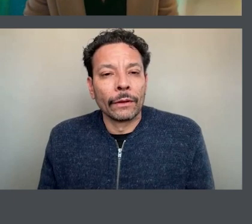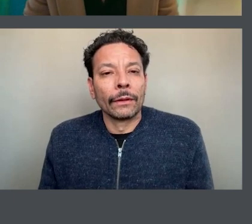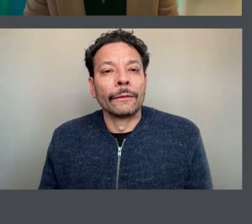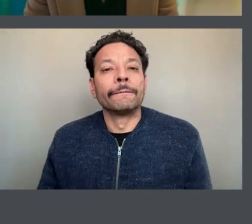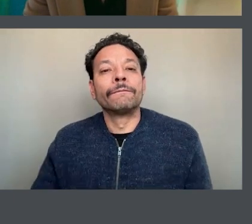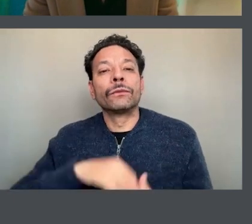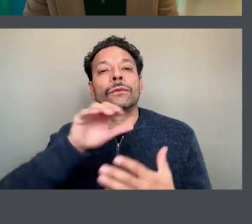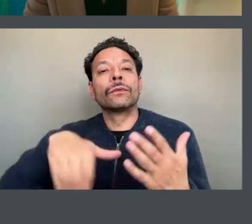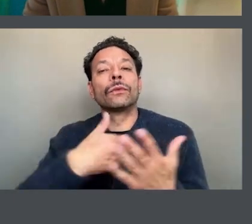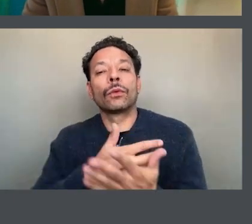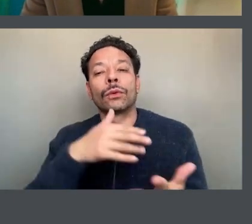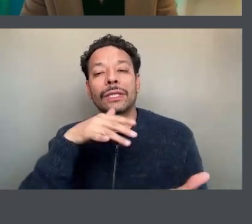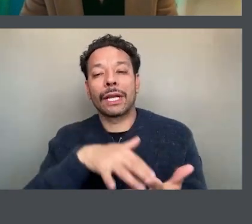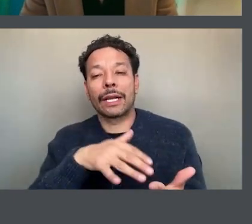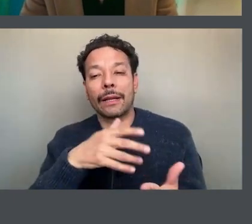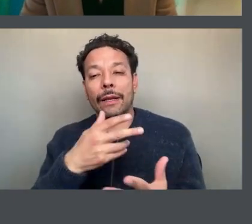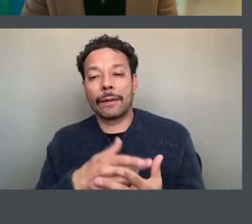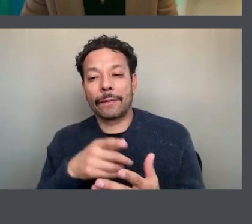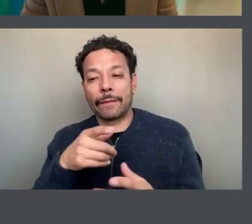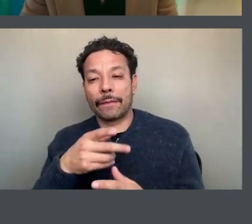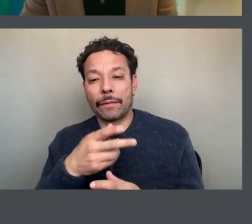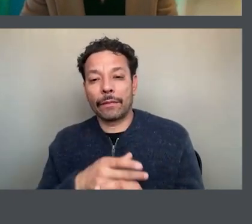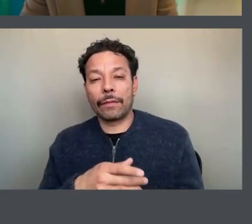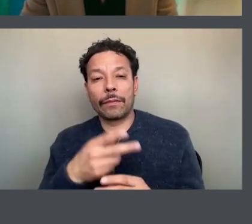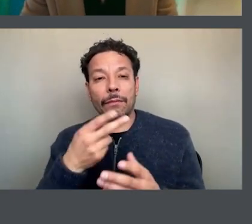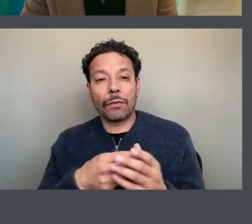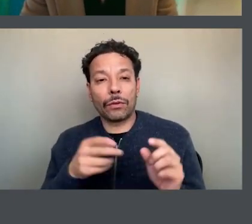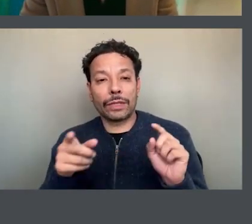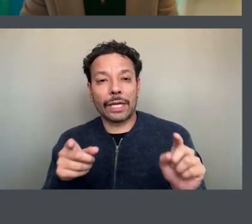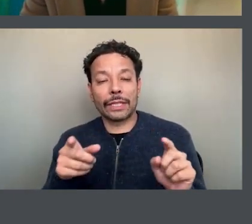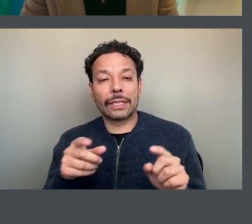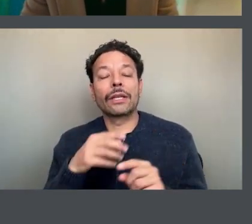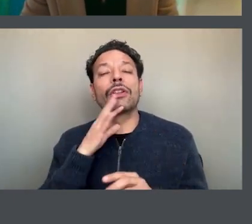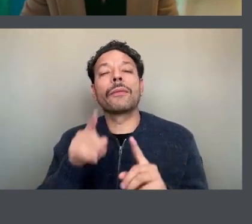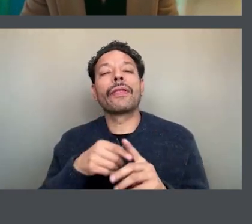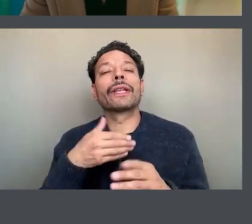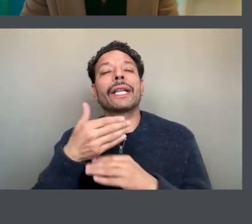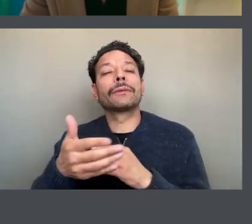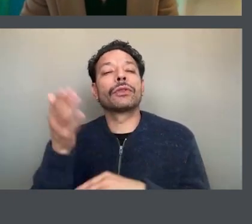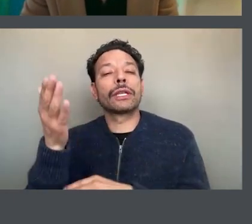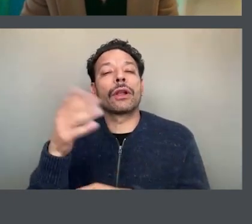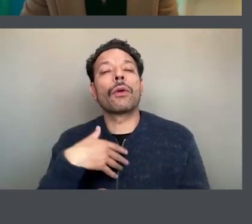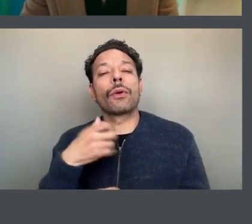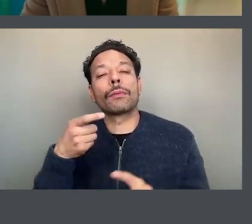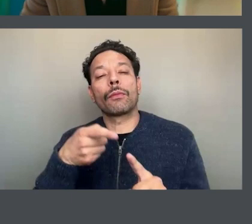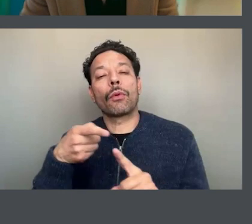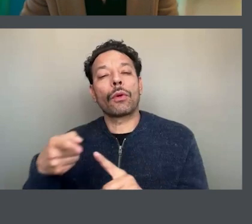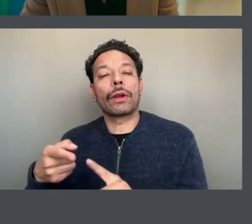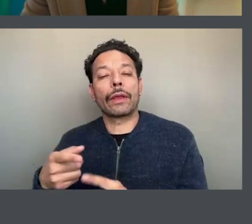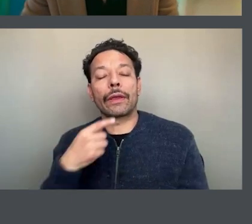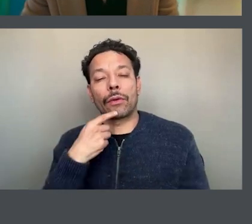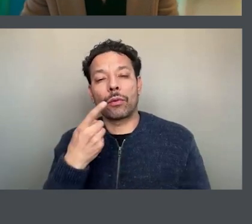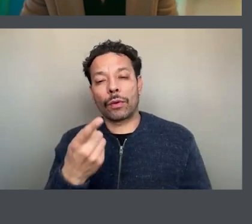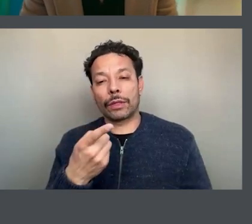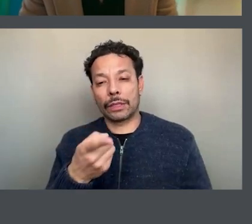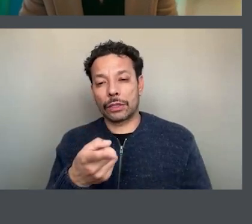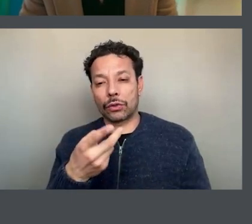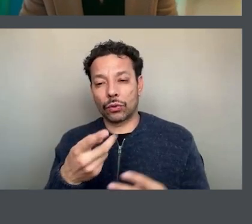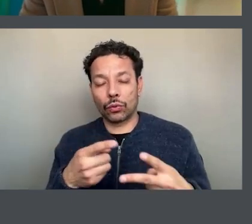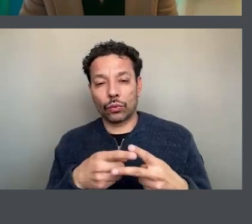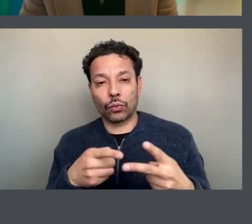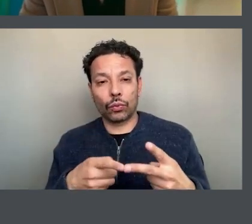The whole study involved 5 visits. We'll talk about that in the next presentation, but I did want to point out in visit 1 and visit